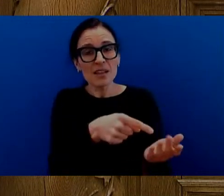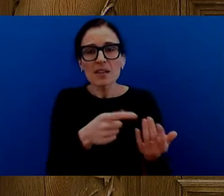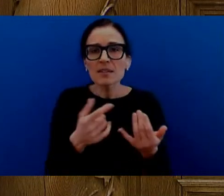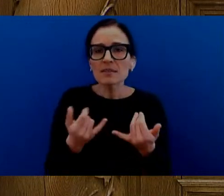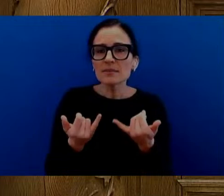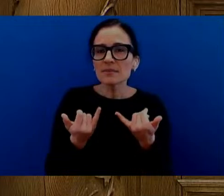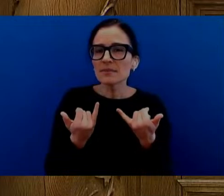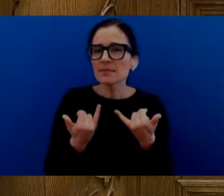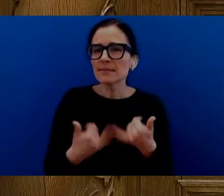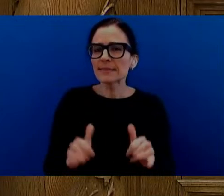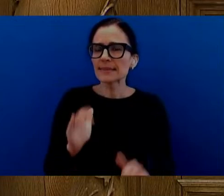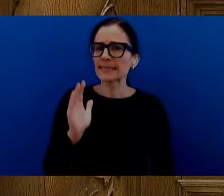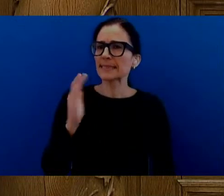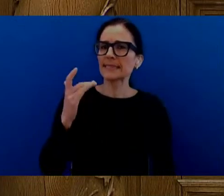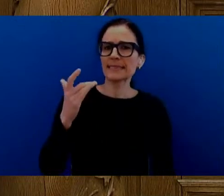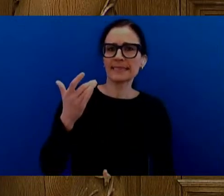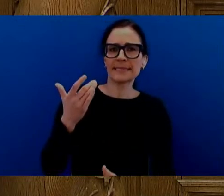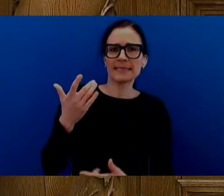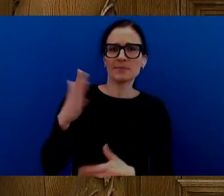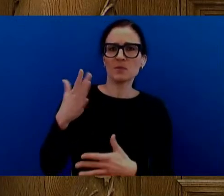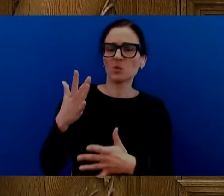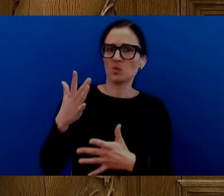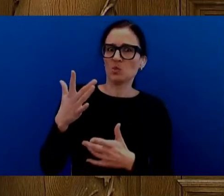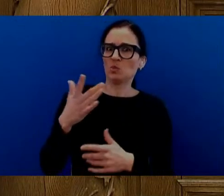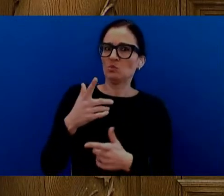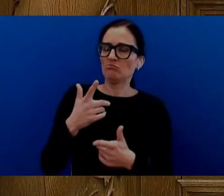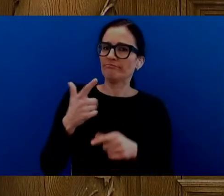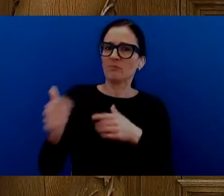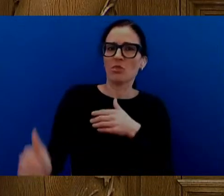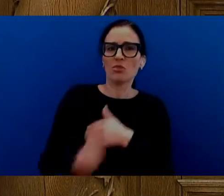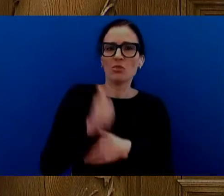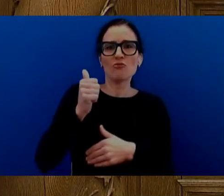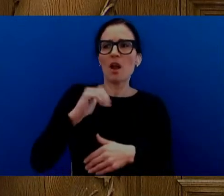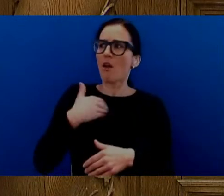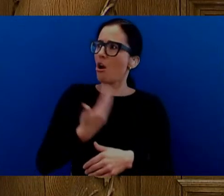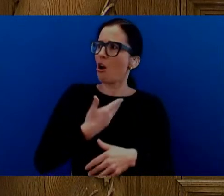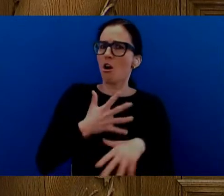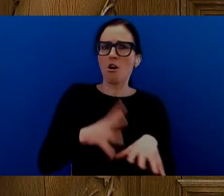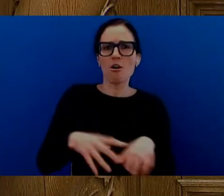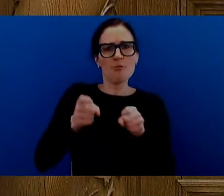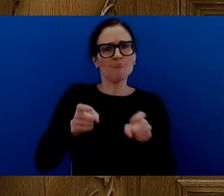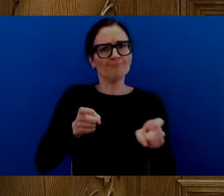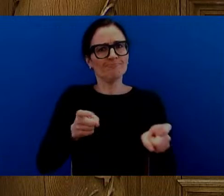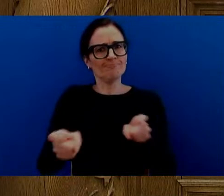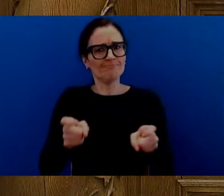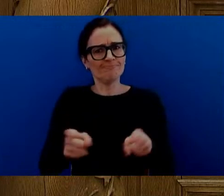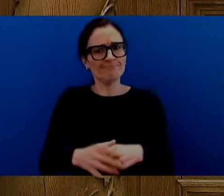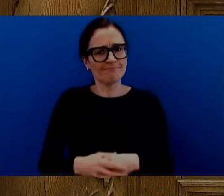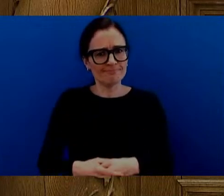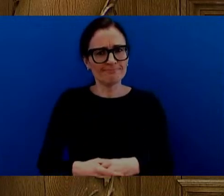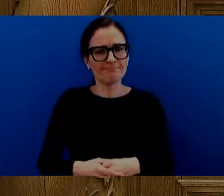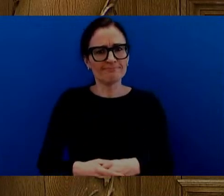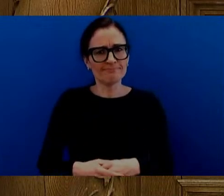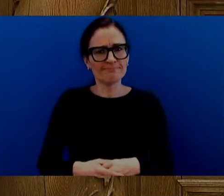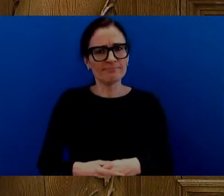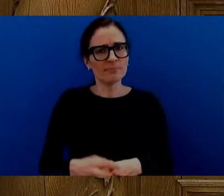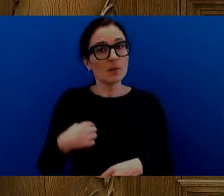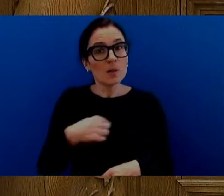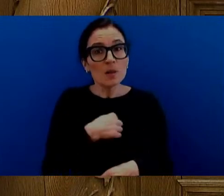united. As a country, Canada must be prepared to fight back, if necessary, to prevent a trade